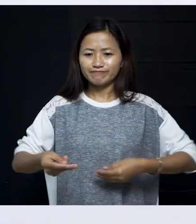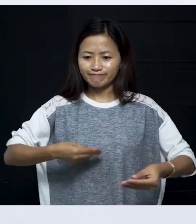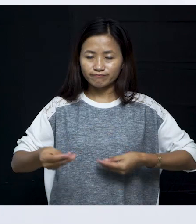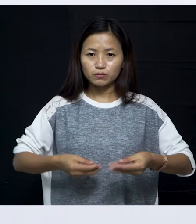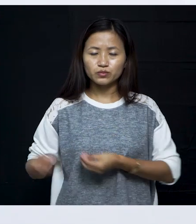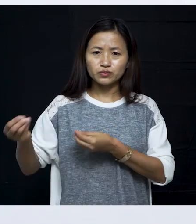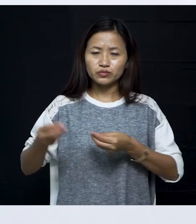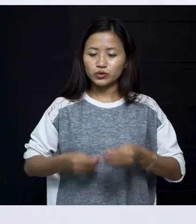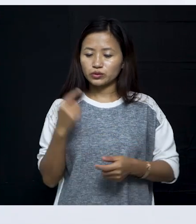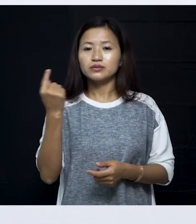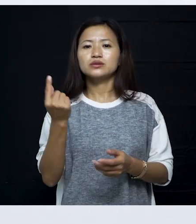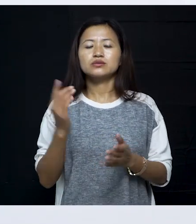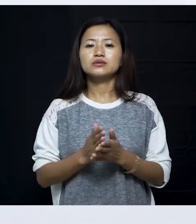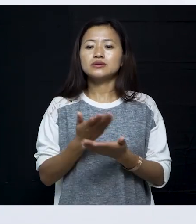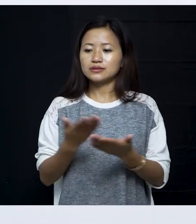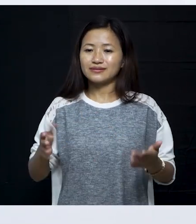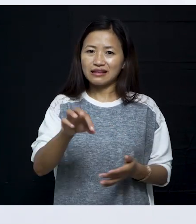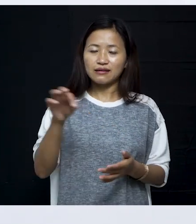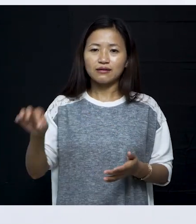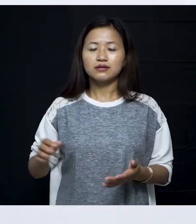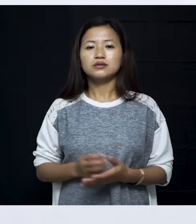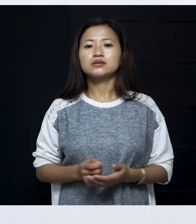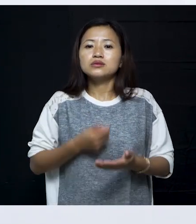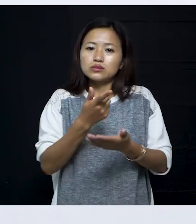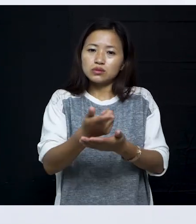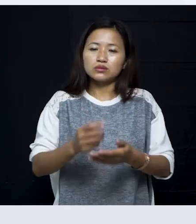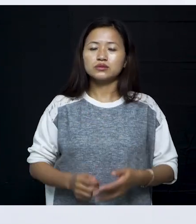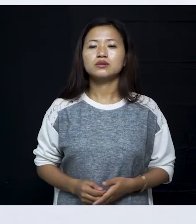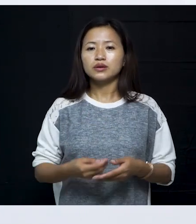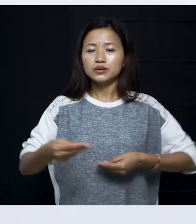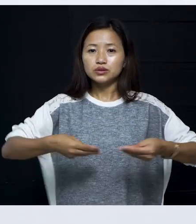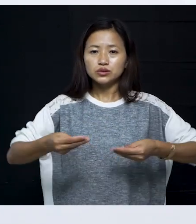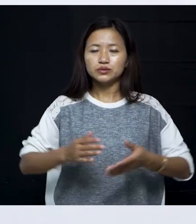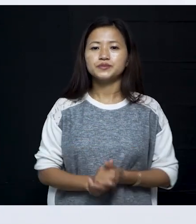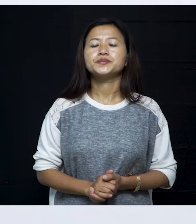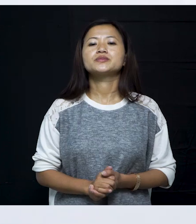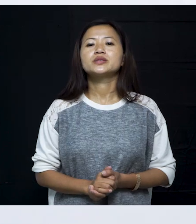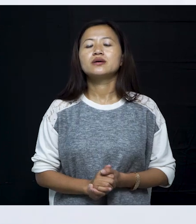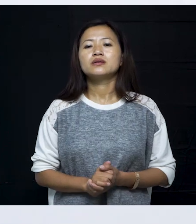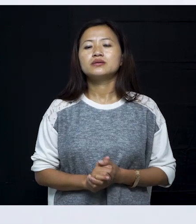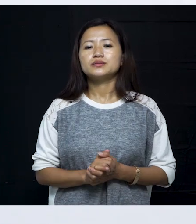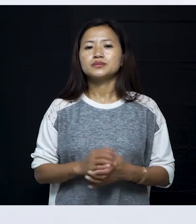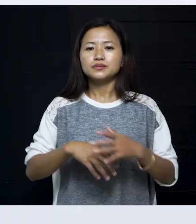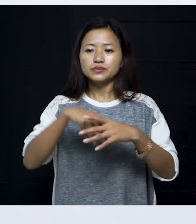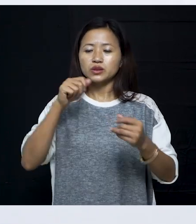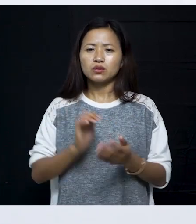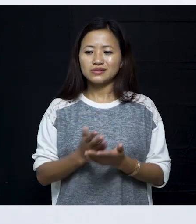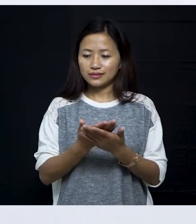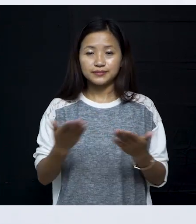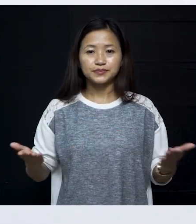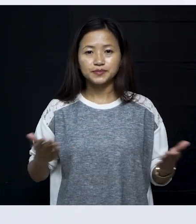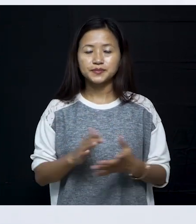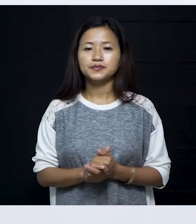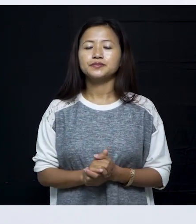when you brought all the used items, it can be household items or used clothes, to sell it out, old stuffs.